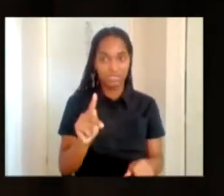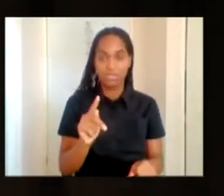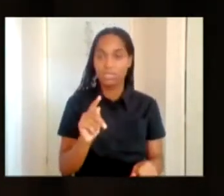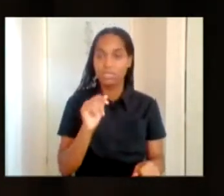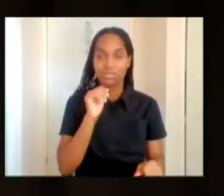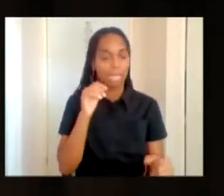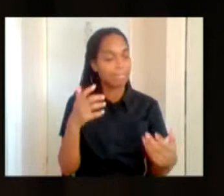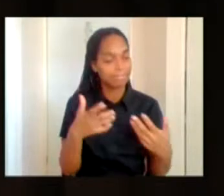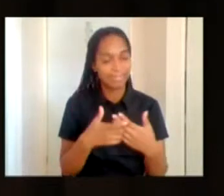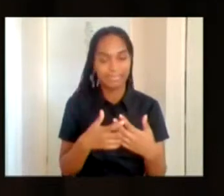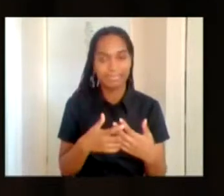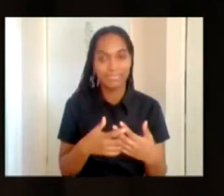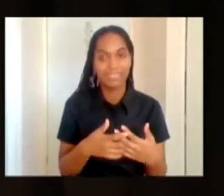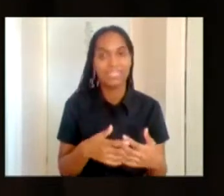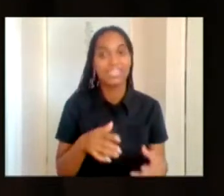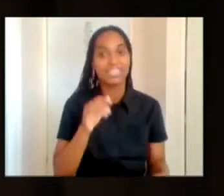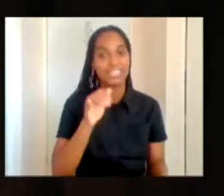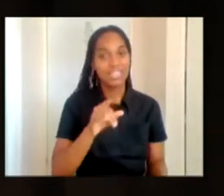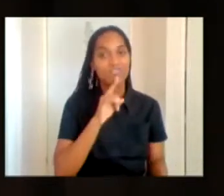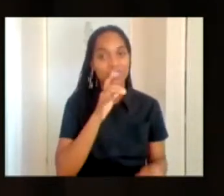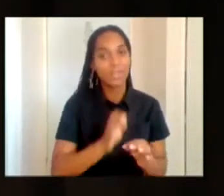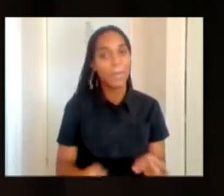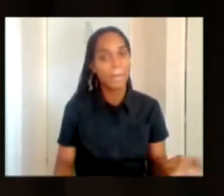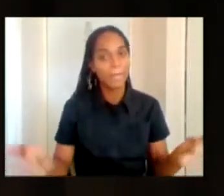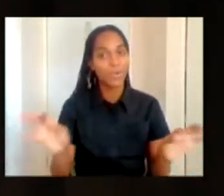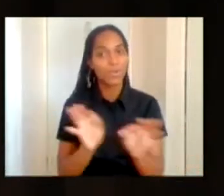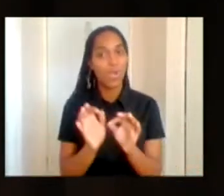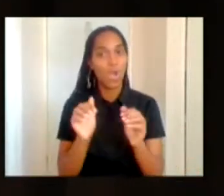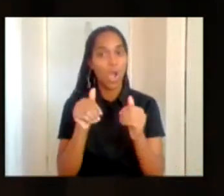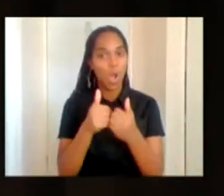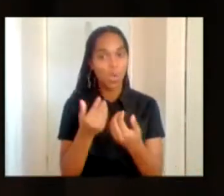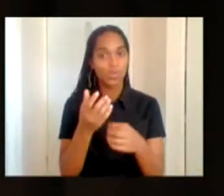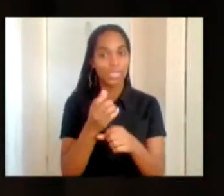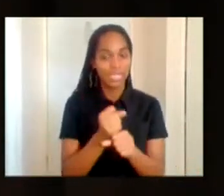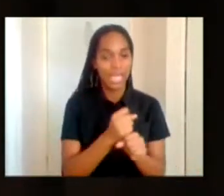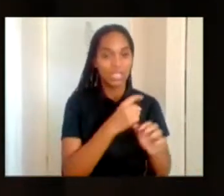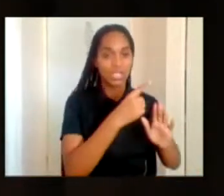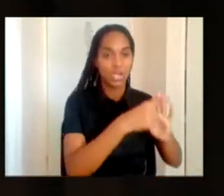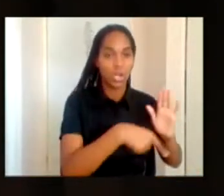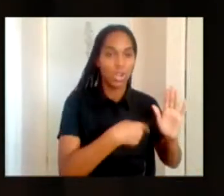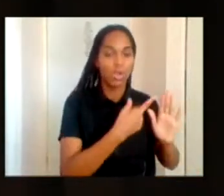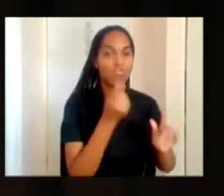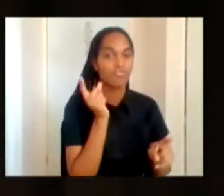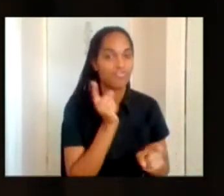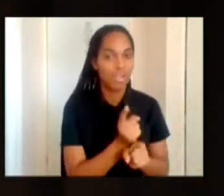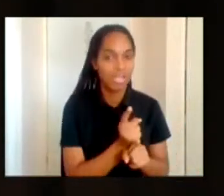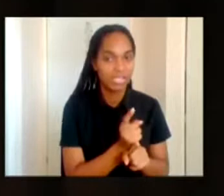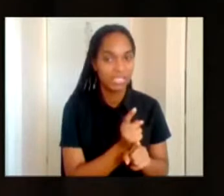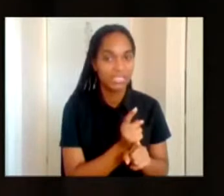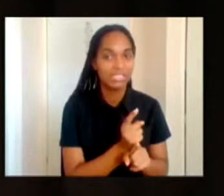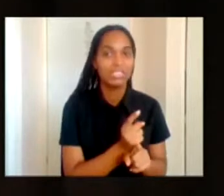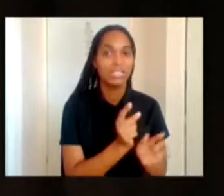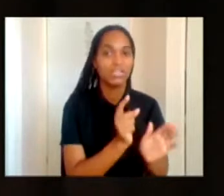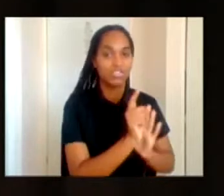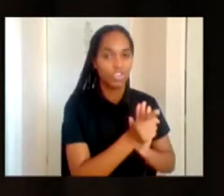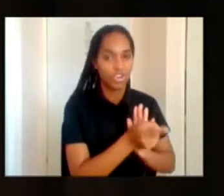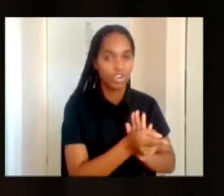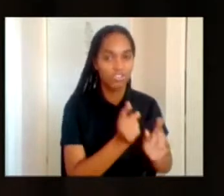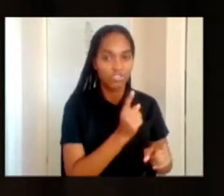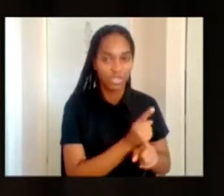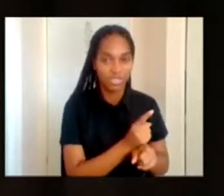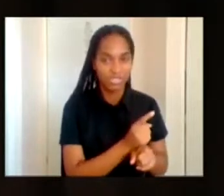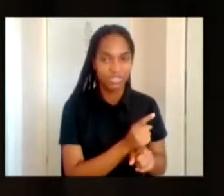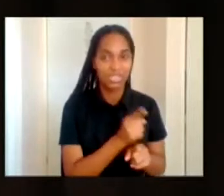So I mean that's quite important how to get the clock right, and then use a synchronization that based on that clock. That has been a